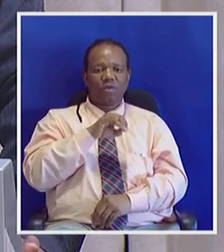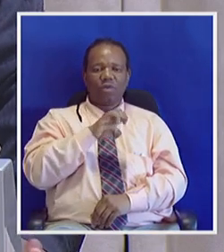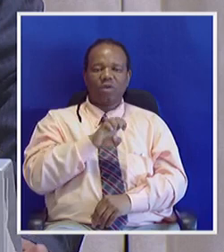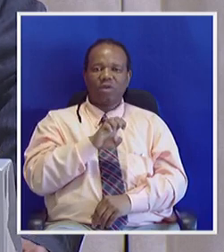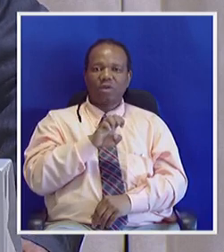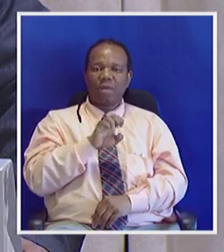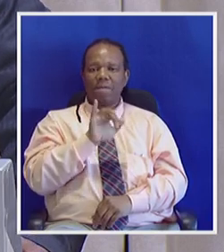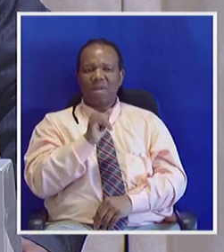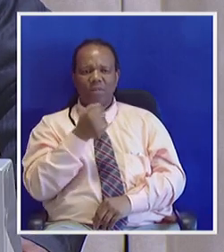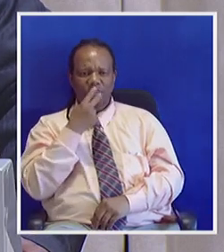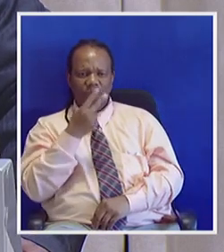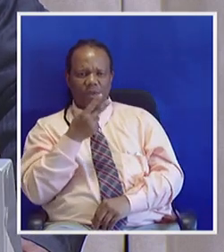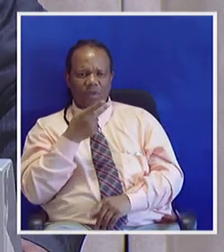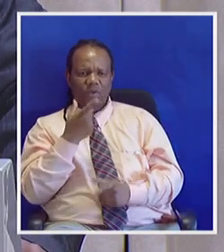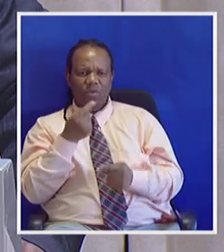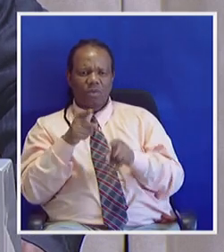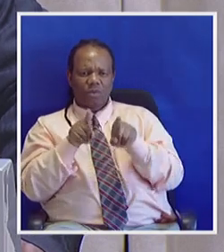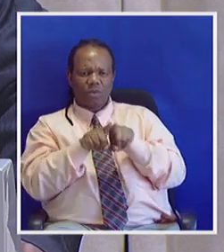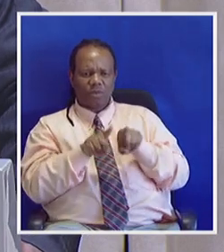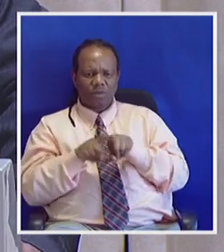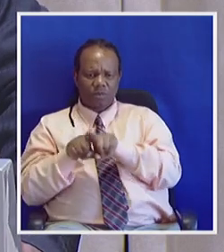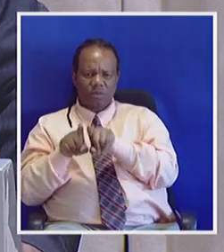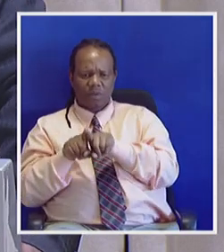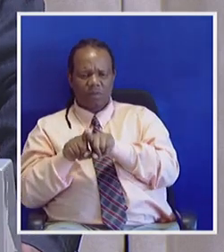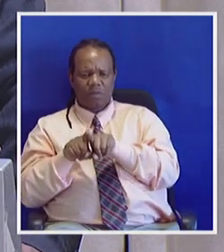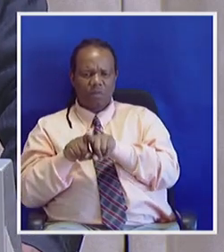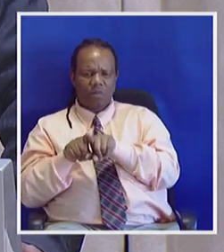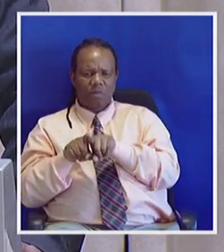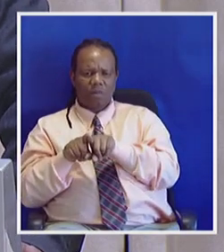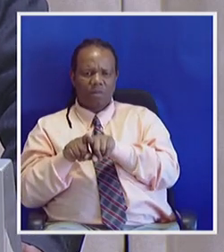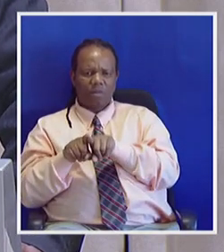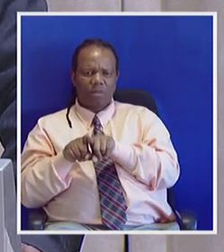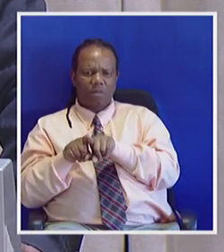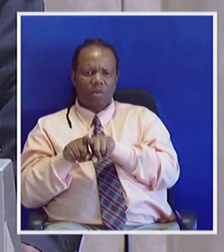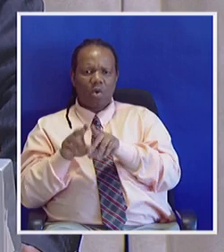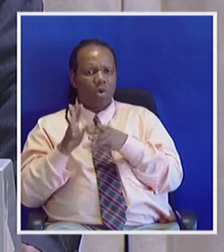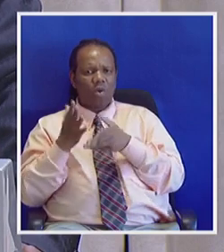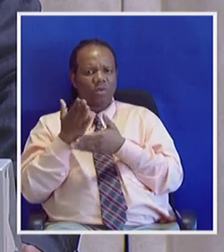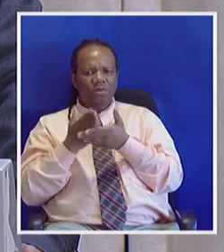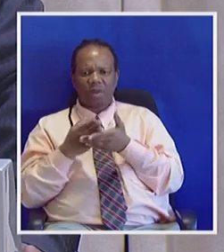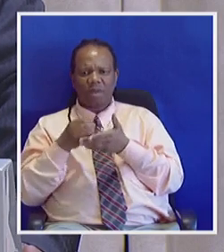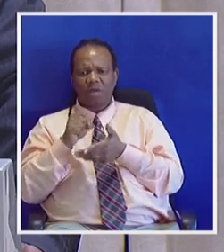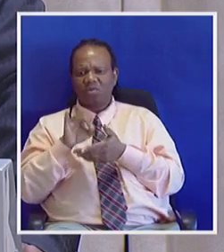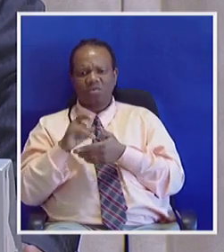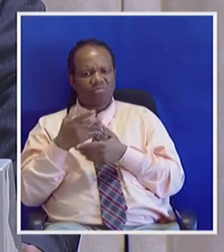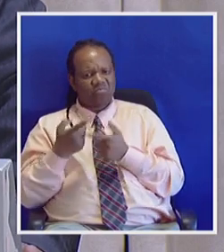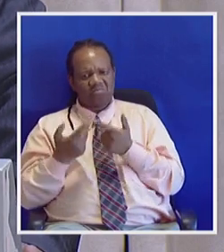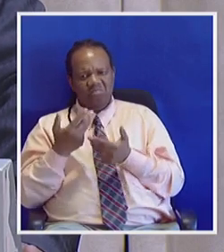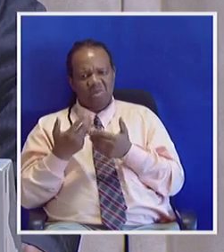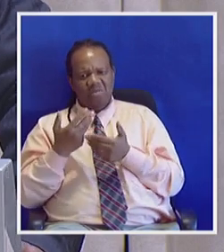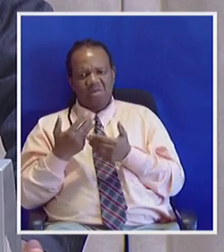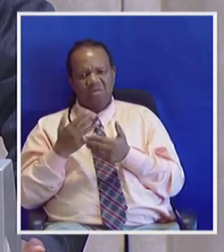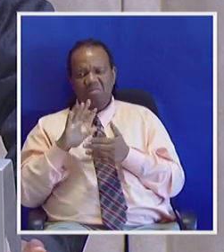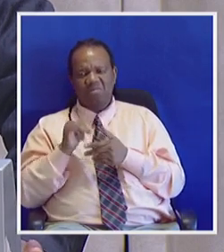there's duplication, where there is, for instance, no need for some of them to continue being owned by the